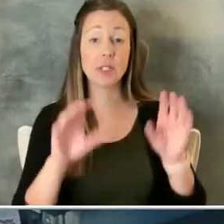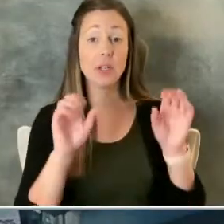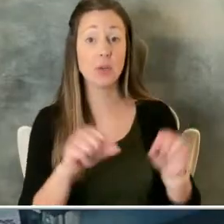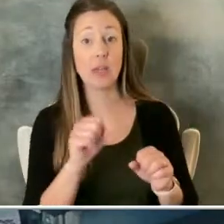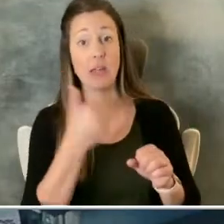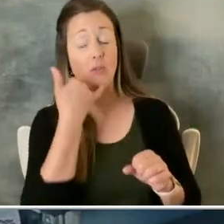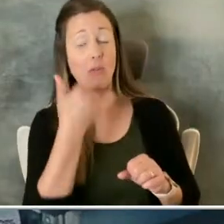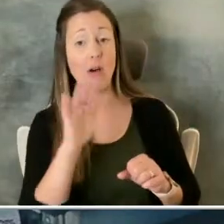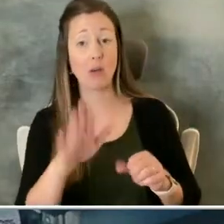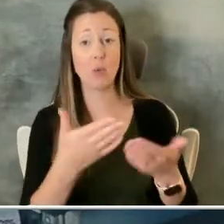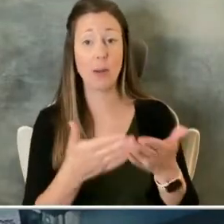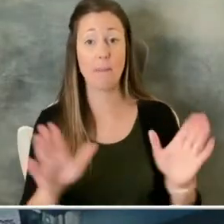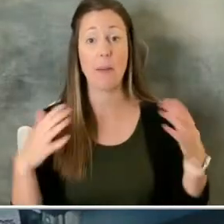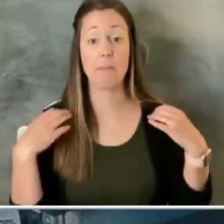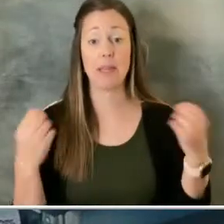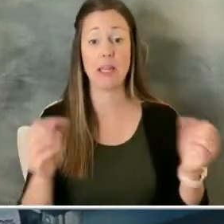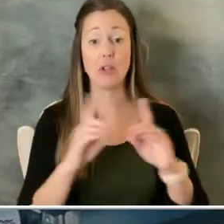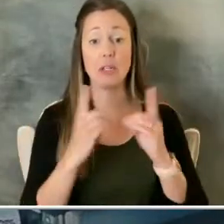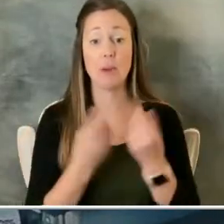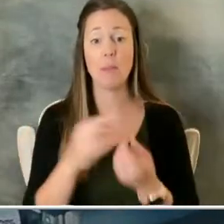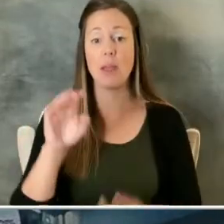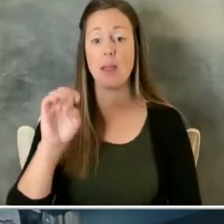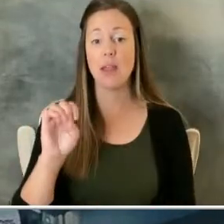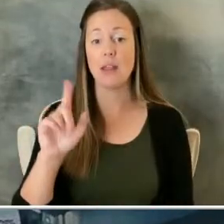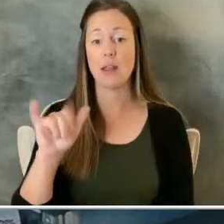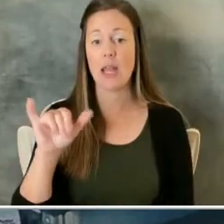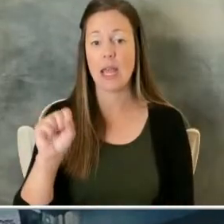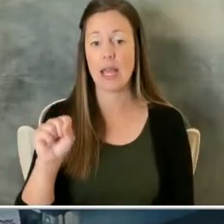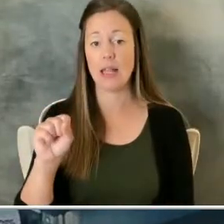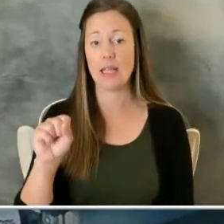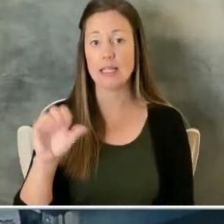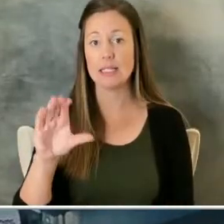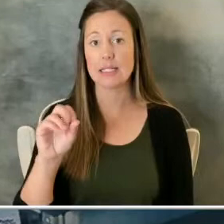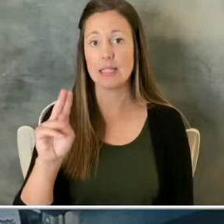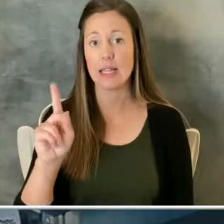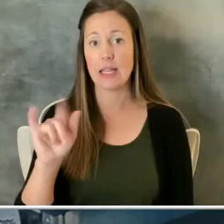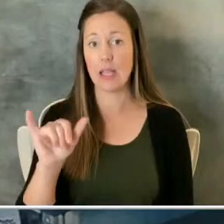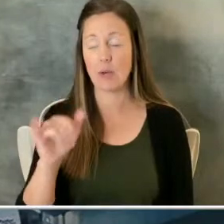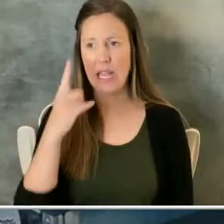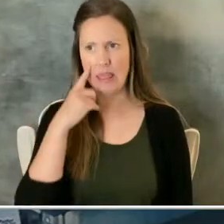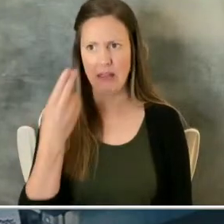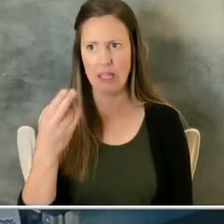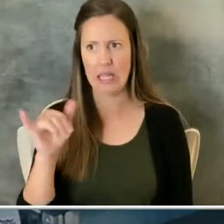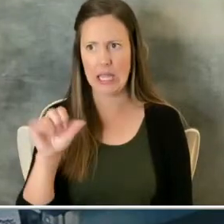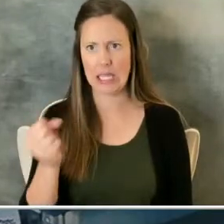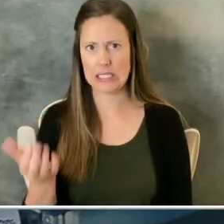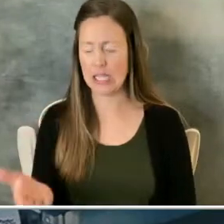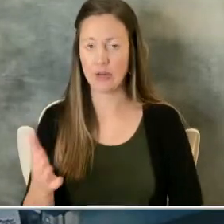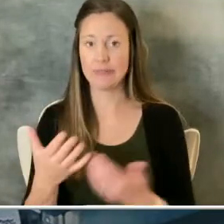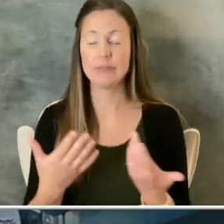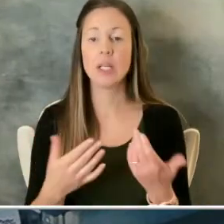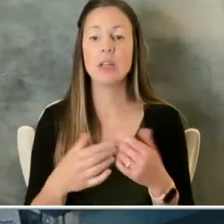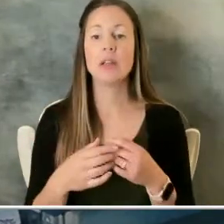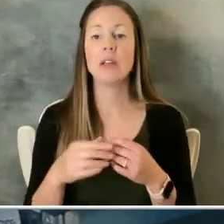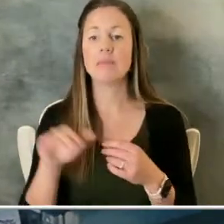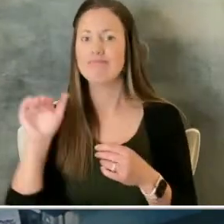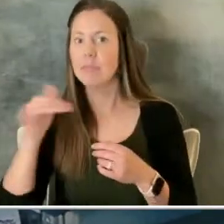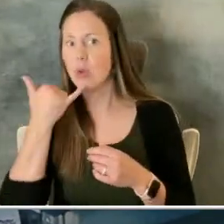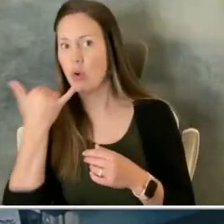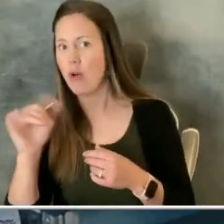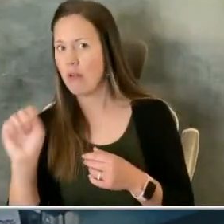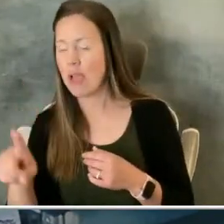in Ellis County, which is where Hayes, I believe, is. And B, you could call Hayes